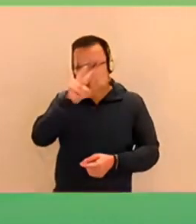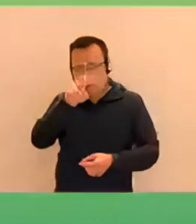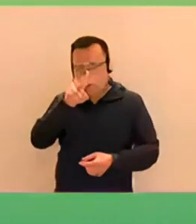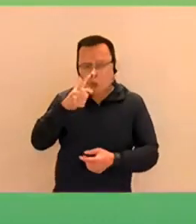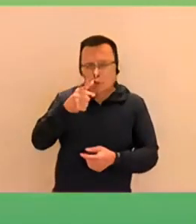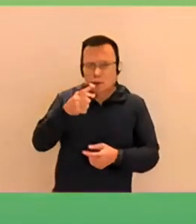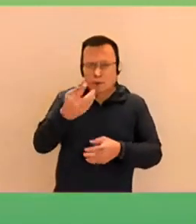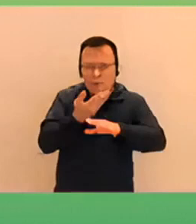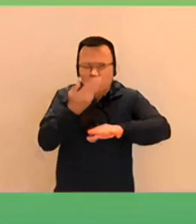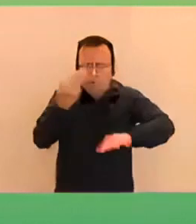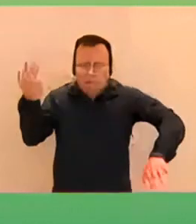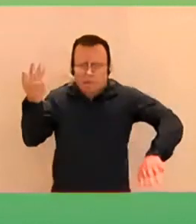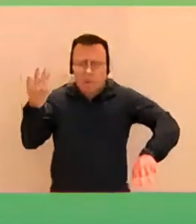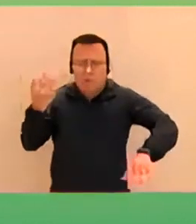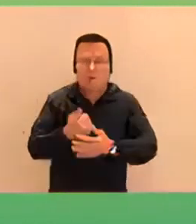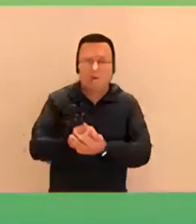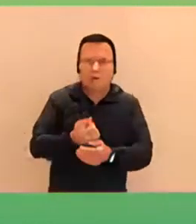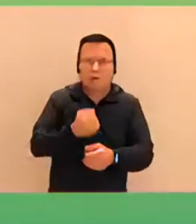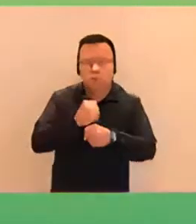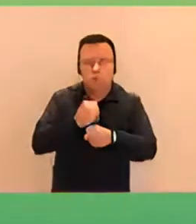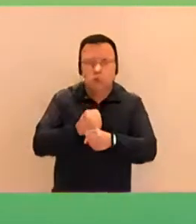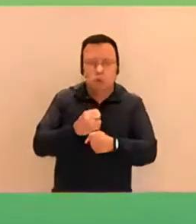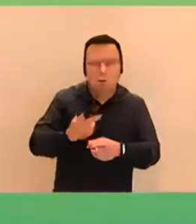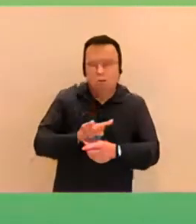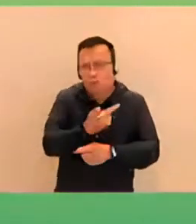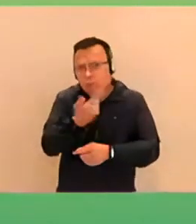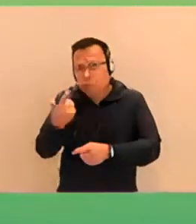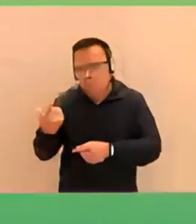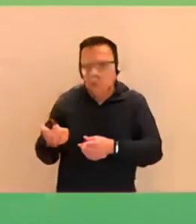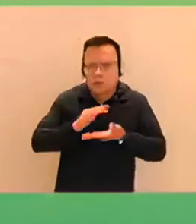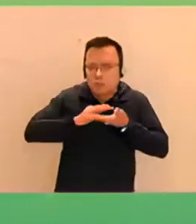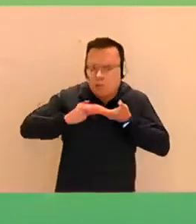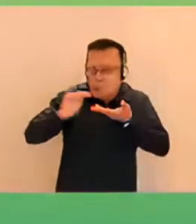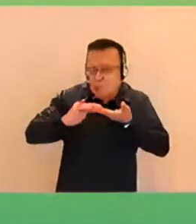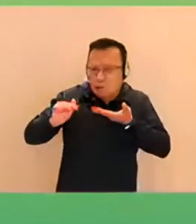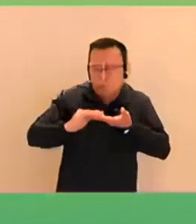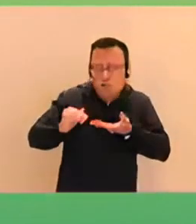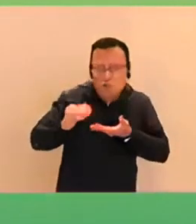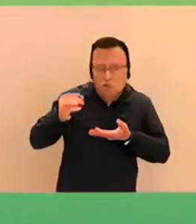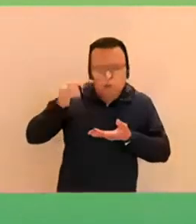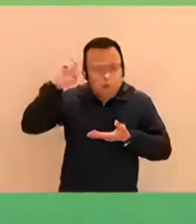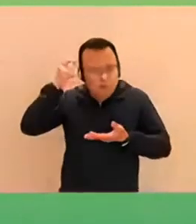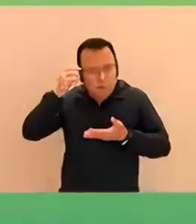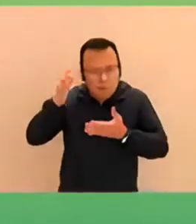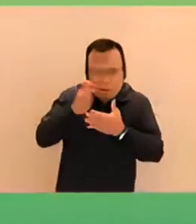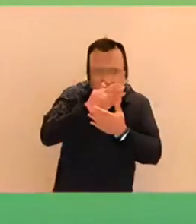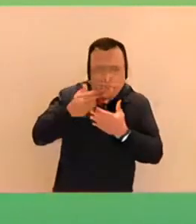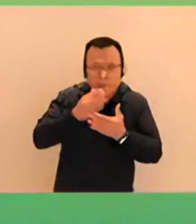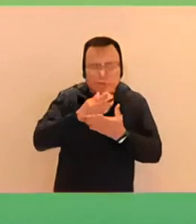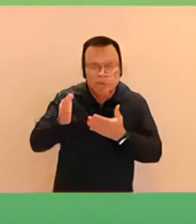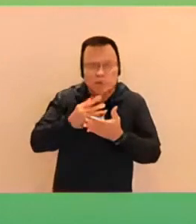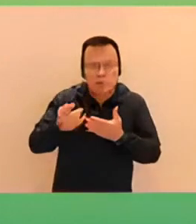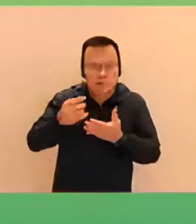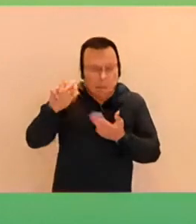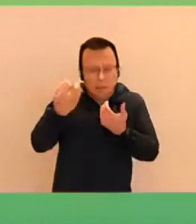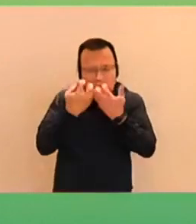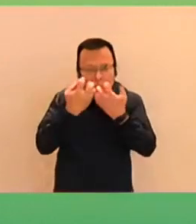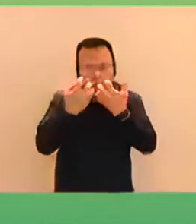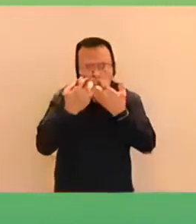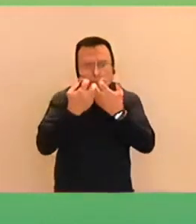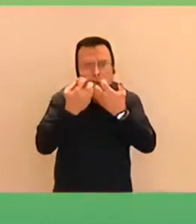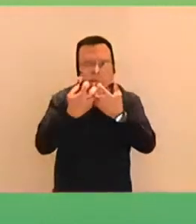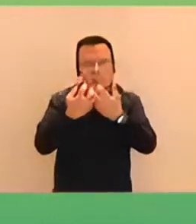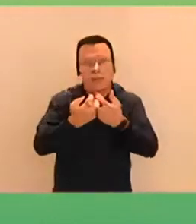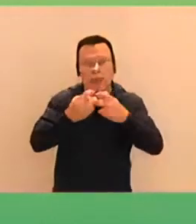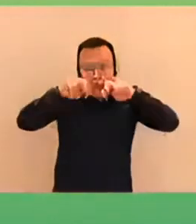some kind of 15 years ago, think of that, and it's still working now. And they have meters, they transfer and to use some kind of data